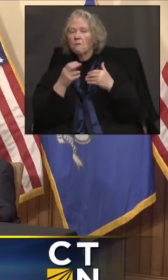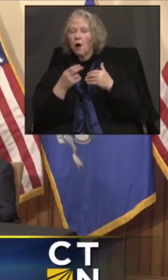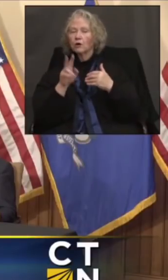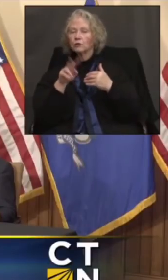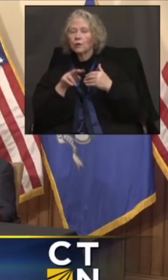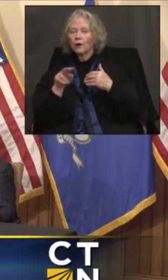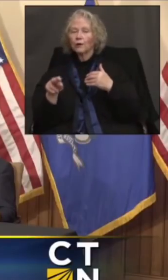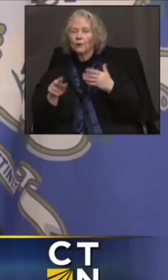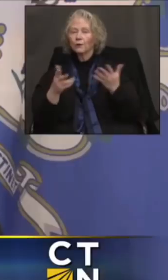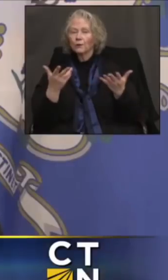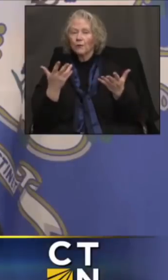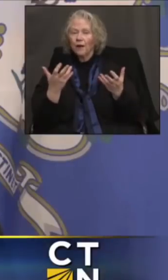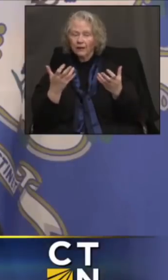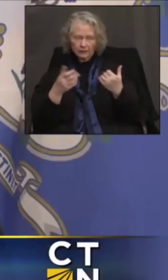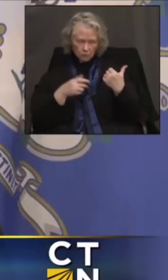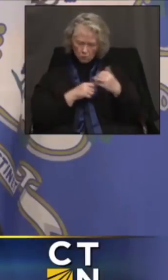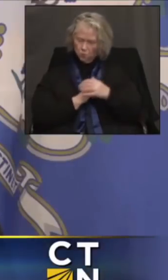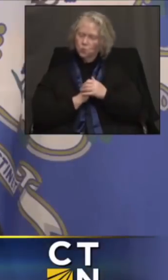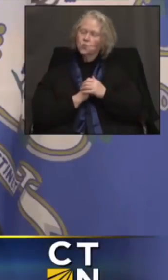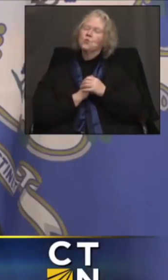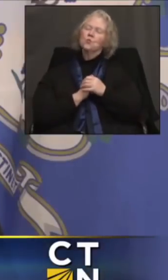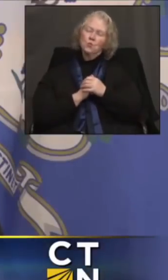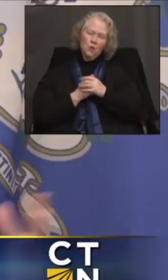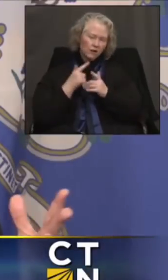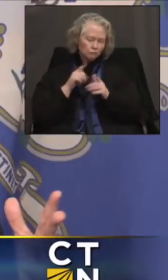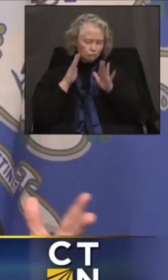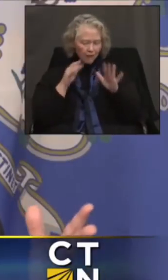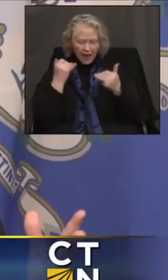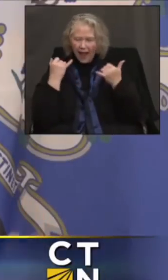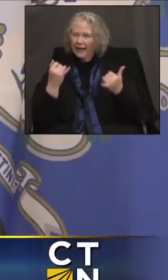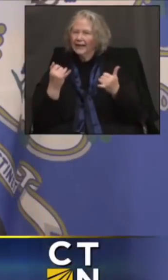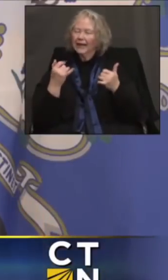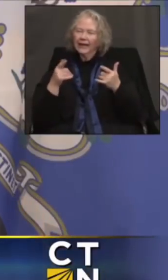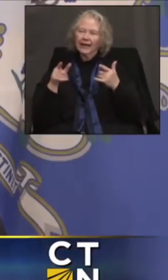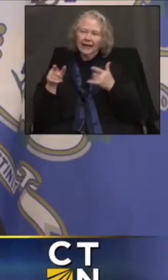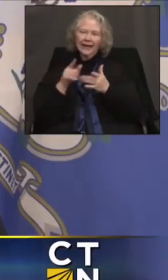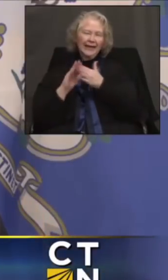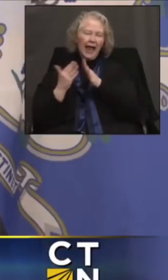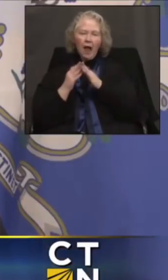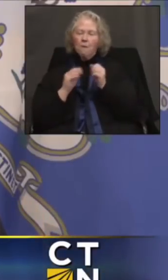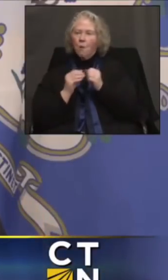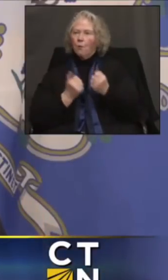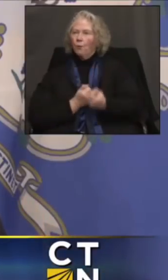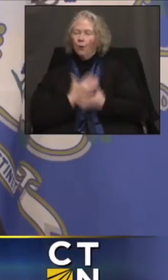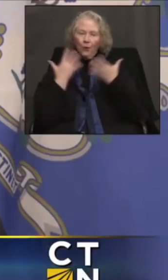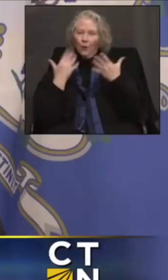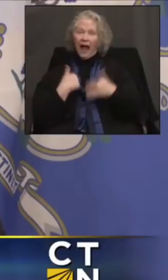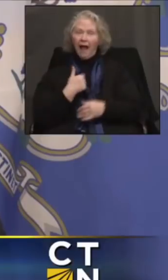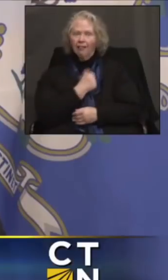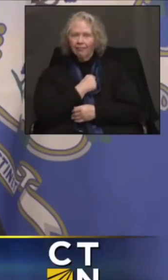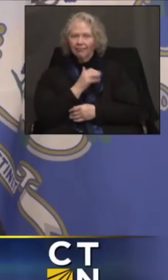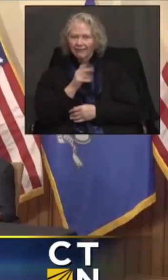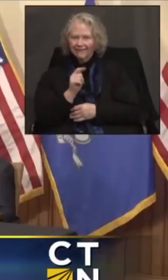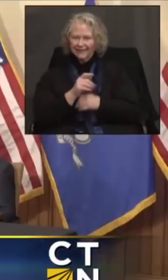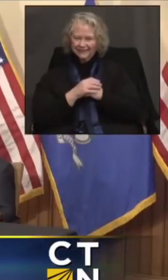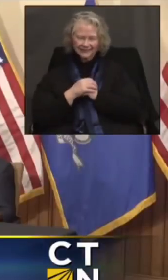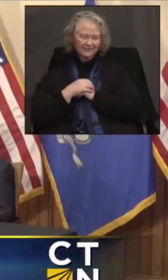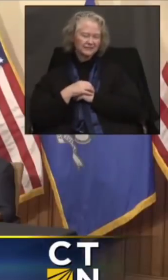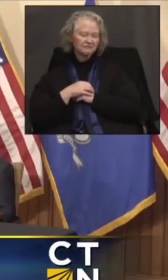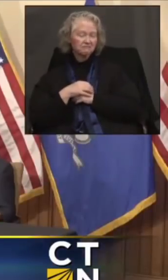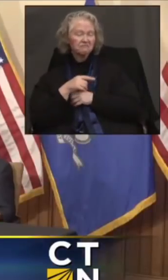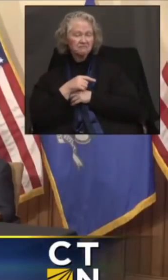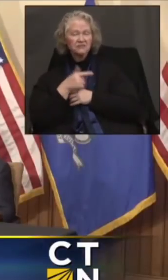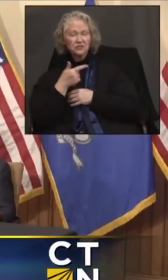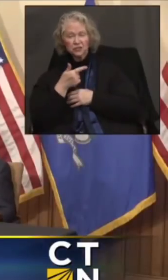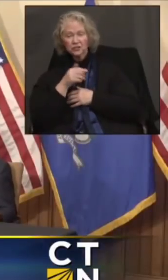I sure do. I think it's bringing our towns to life, safer to be outside. I love it. And I'll also add